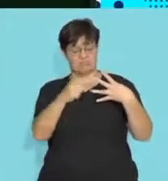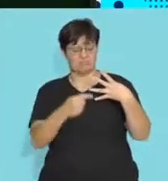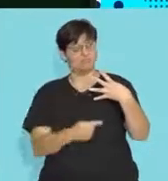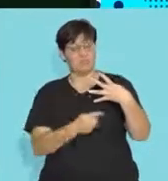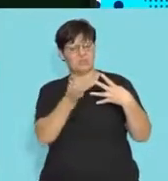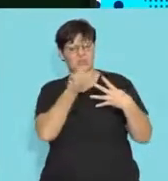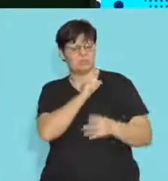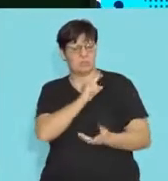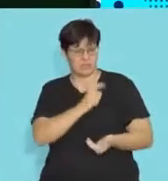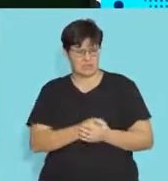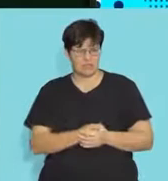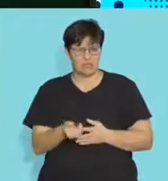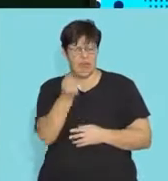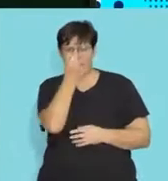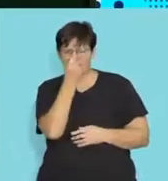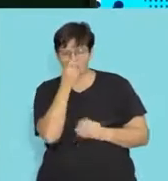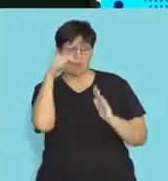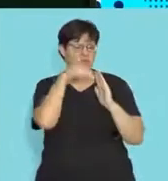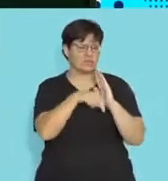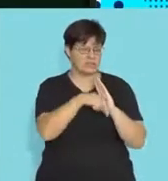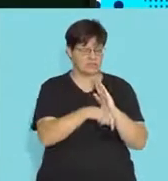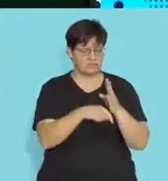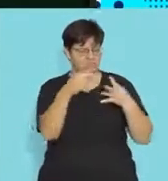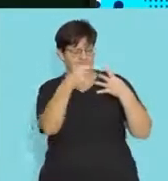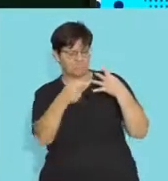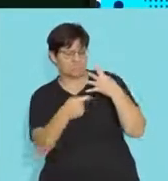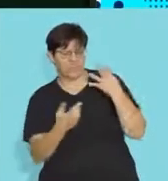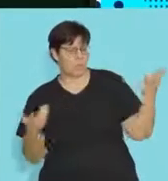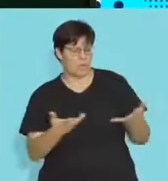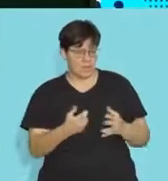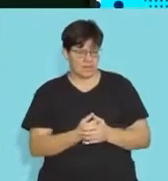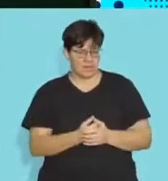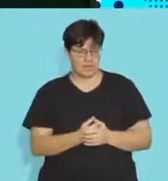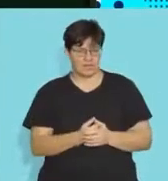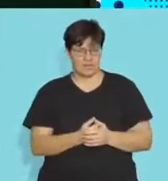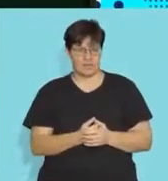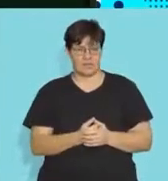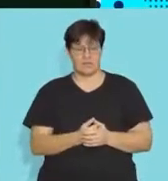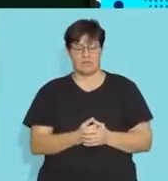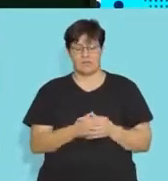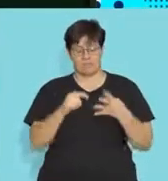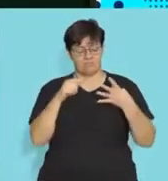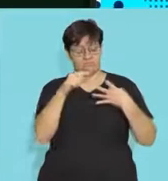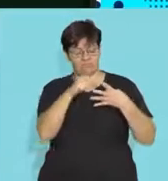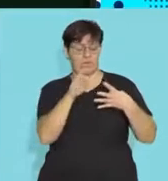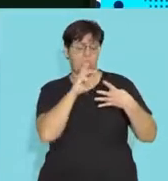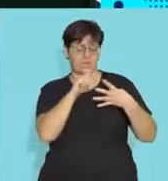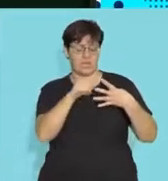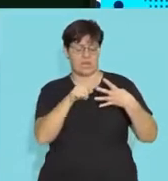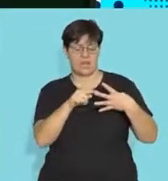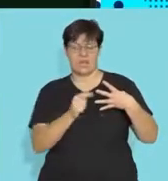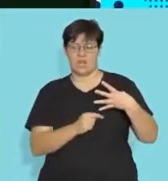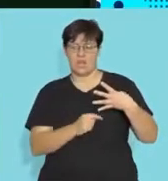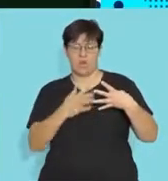these referred to as nutrients? Let's try and understand the context of where these nutrients are. So carbon, oxygen,